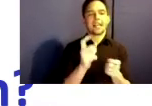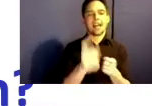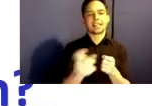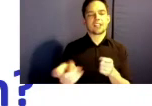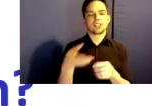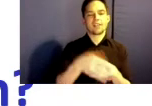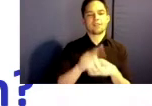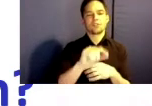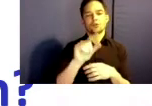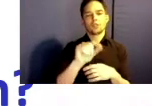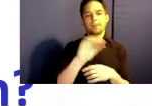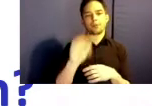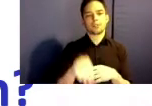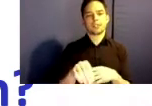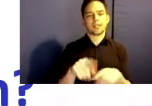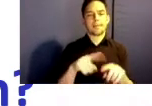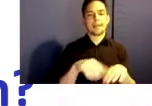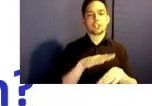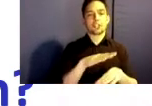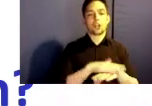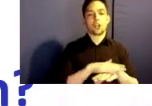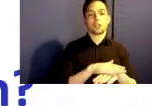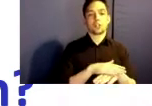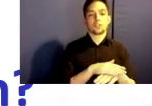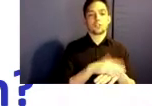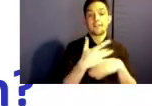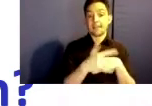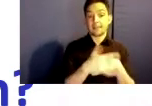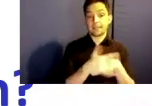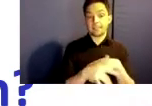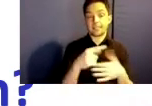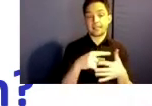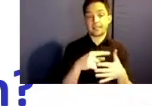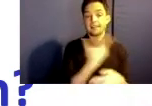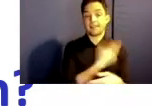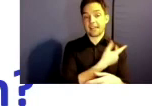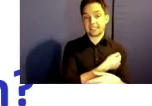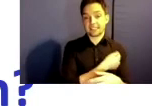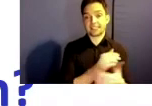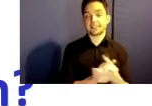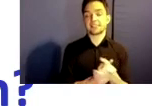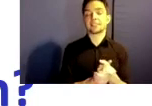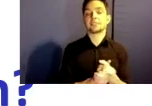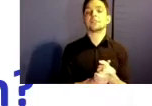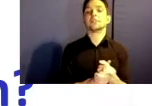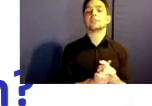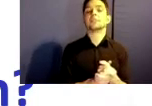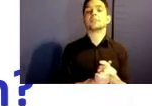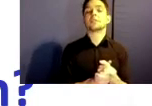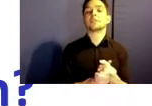20% based on the availability of the vaccines. They will